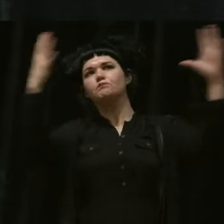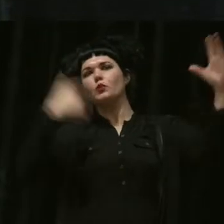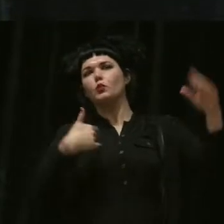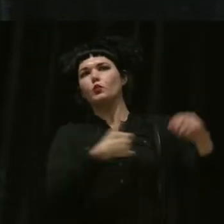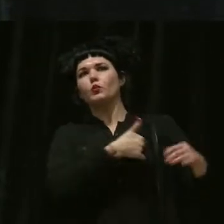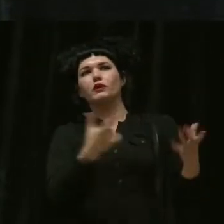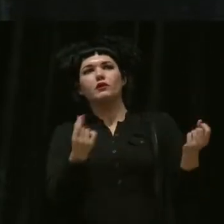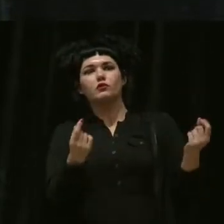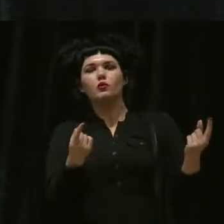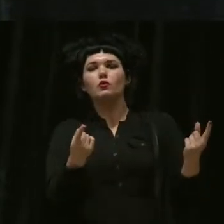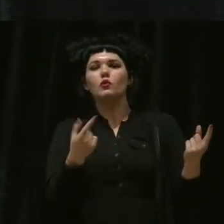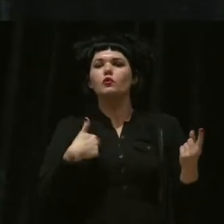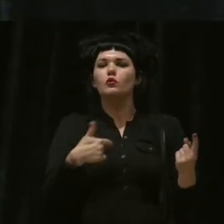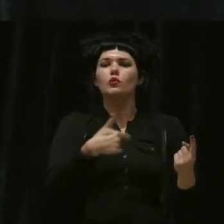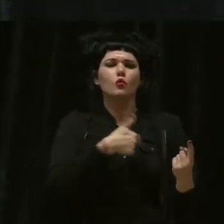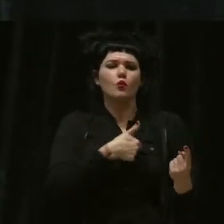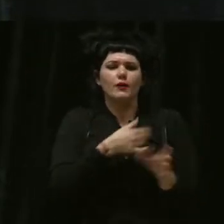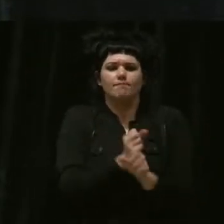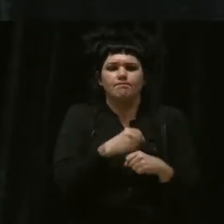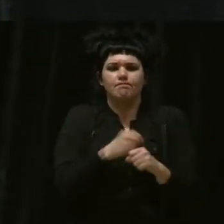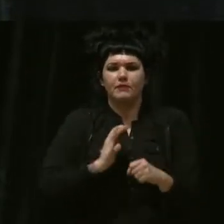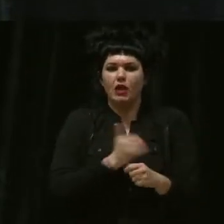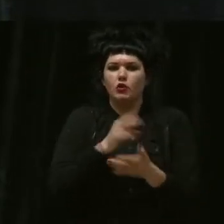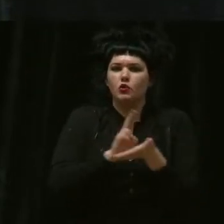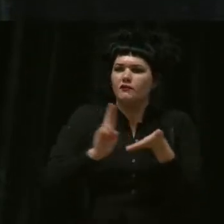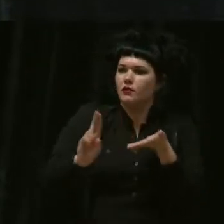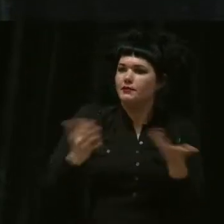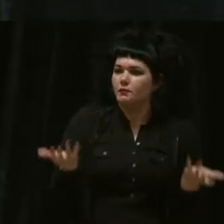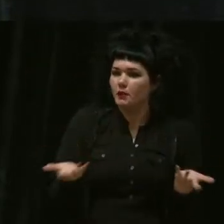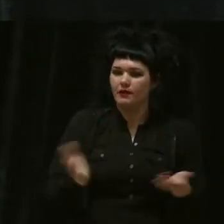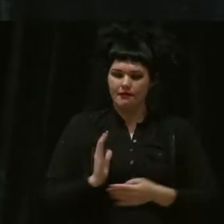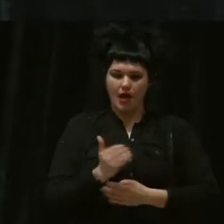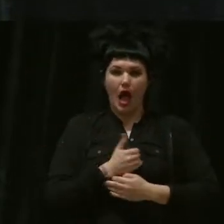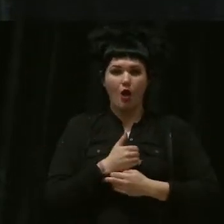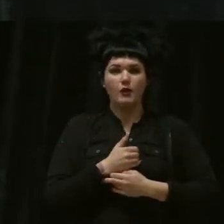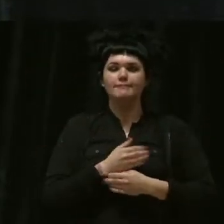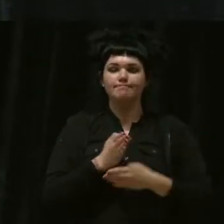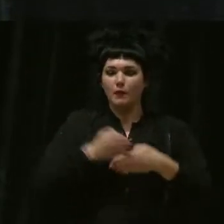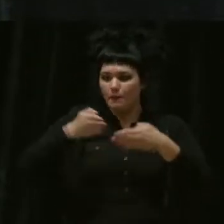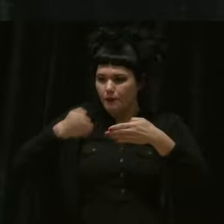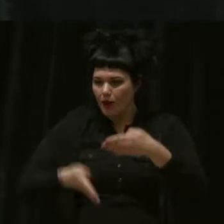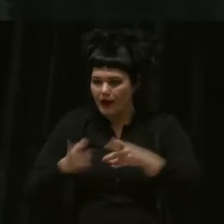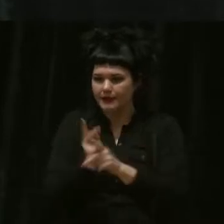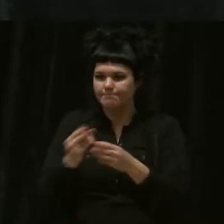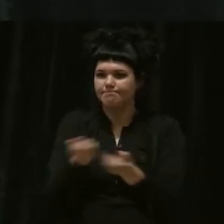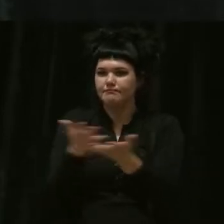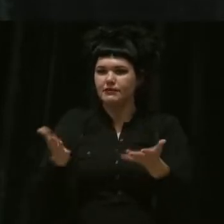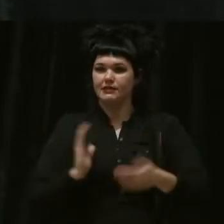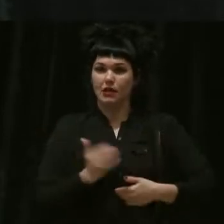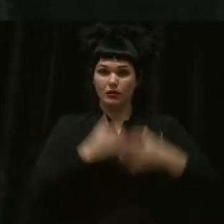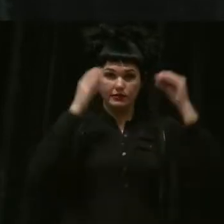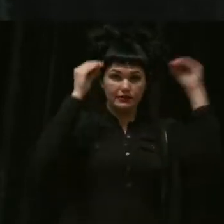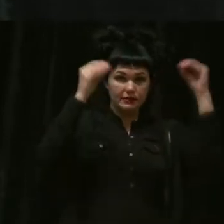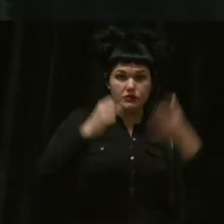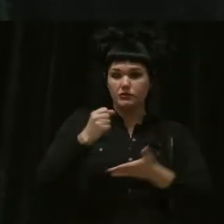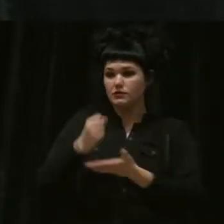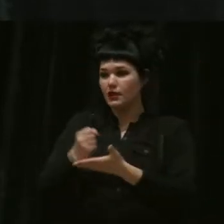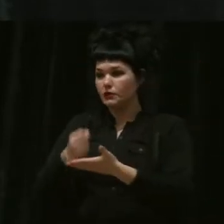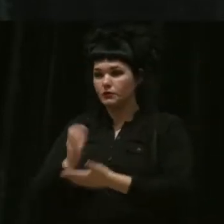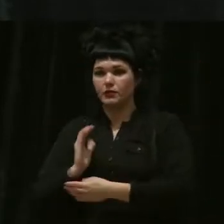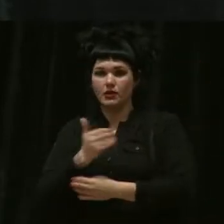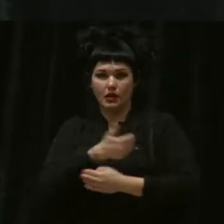is it that we produce as a university, our product is our teaching, our scholarship, and our service.